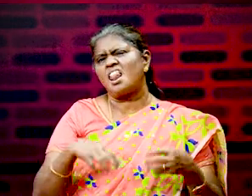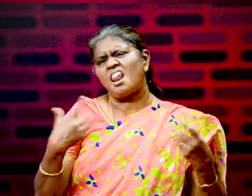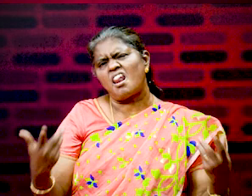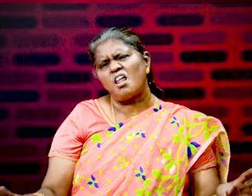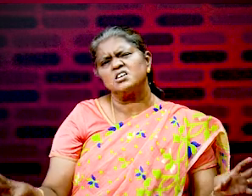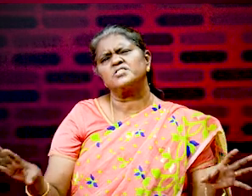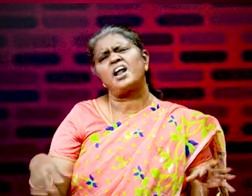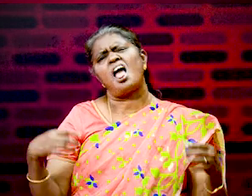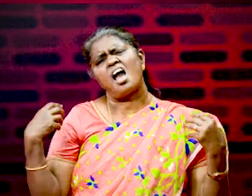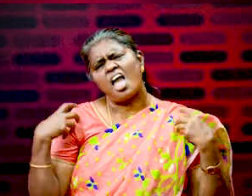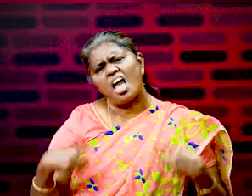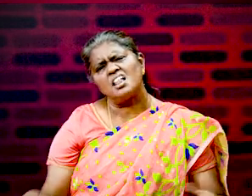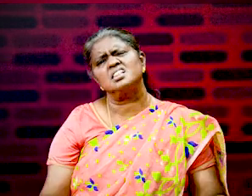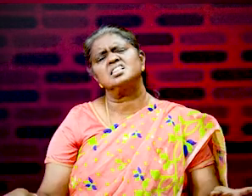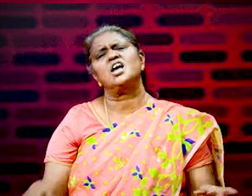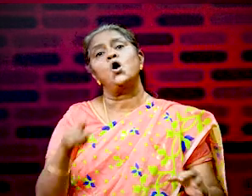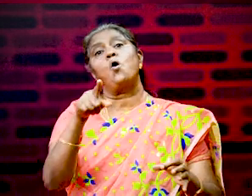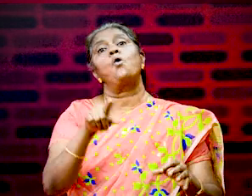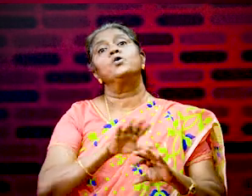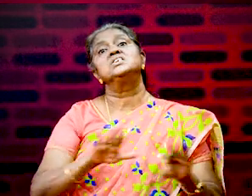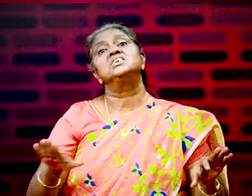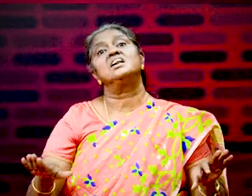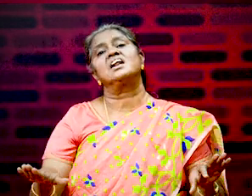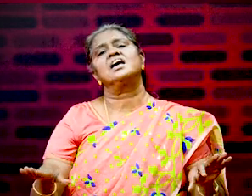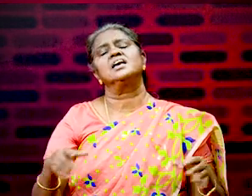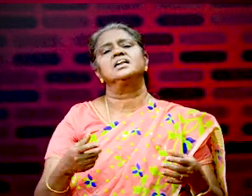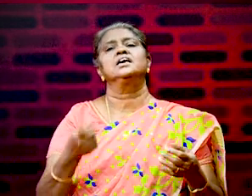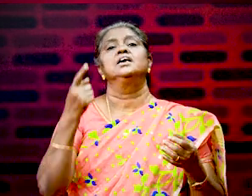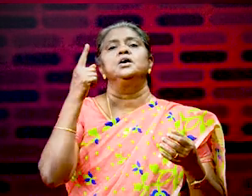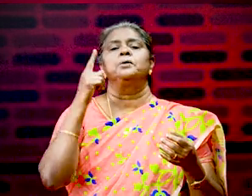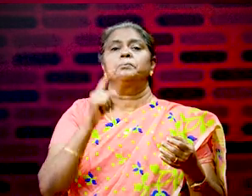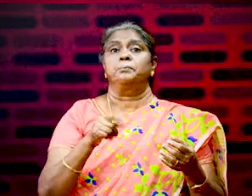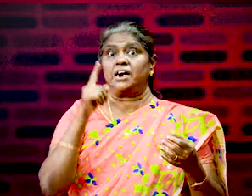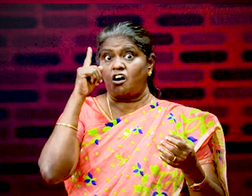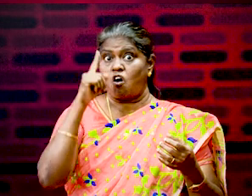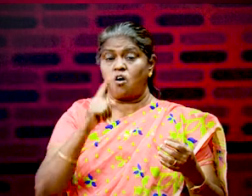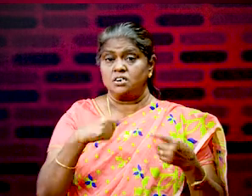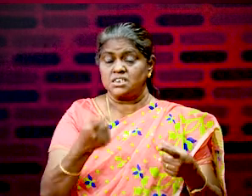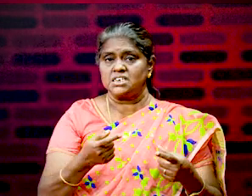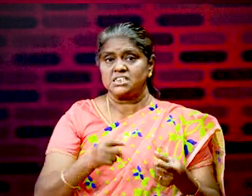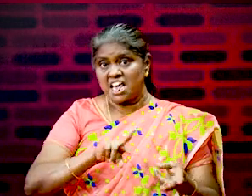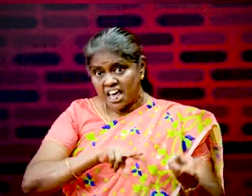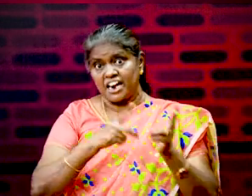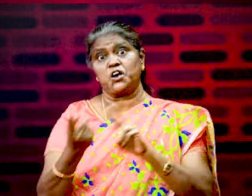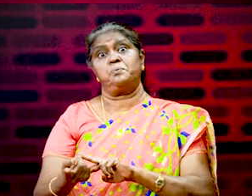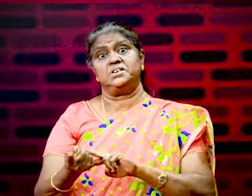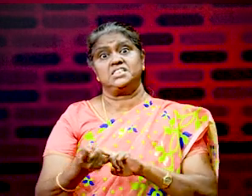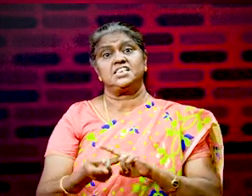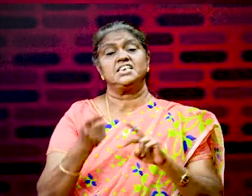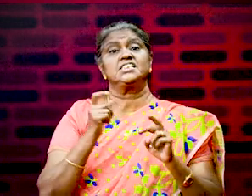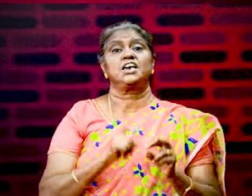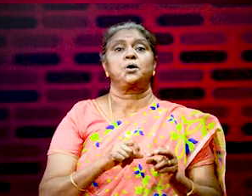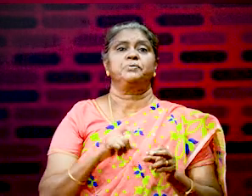to recompensate everything. What the devil has stolen from you, I am going to give it back to you and you will enjoy